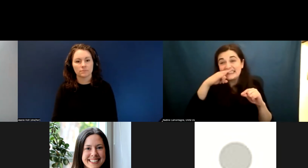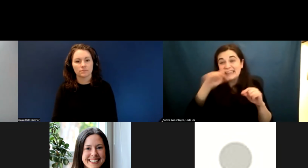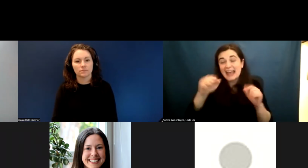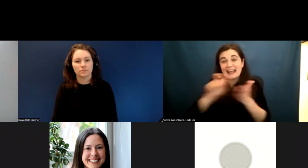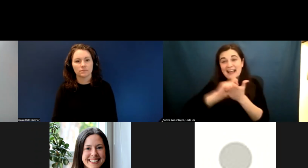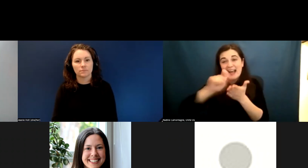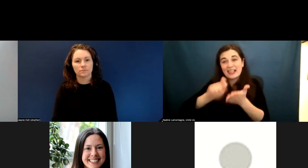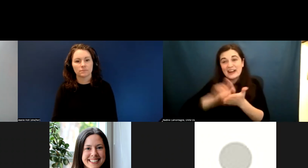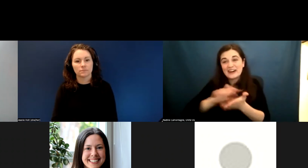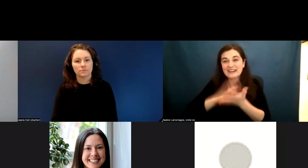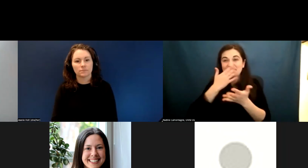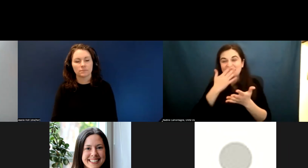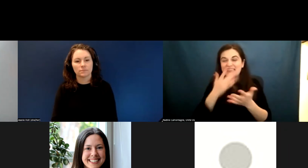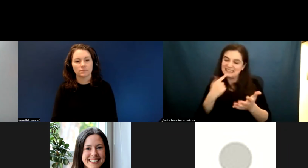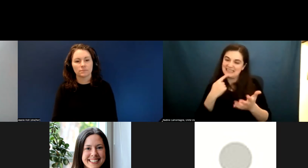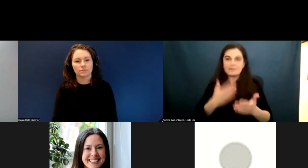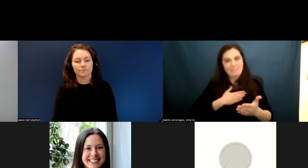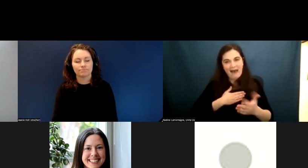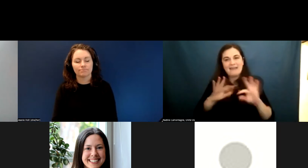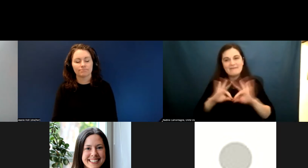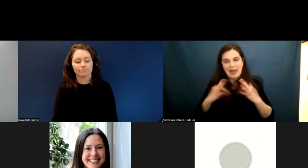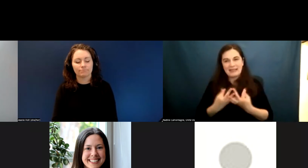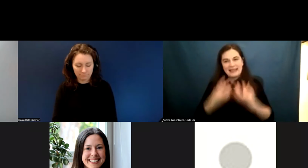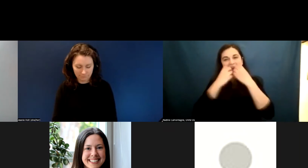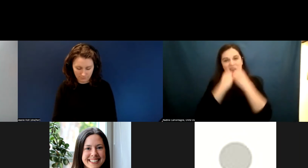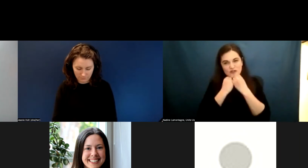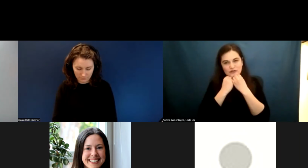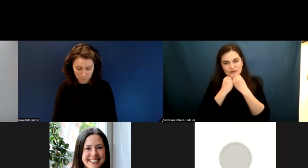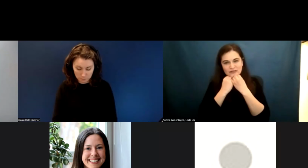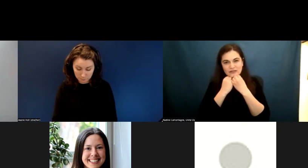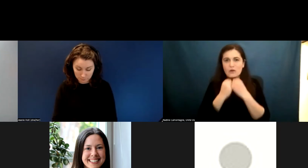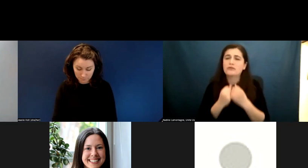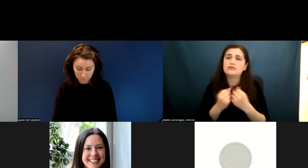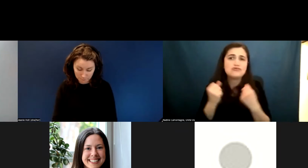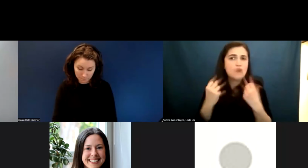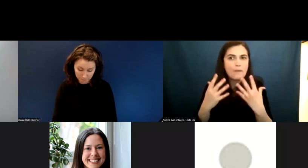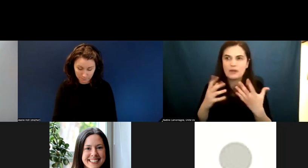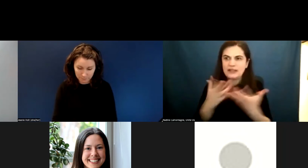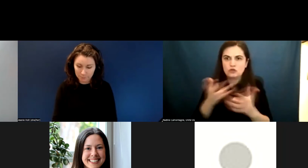saying that my family cares about immunization. So there are lots and lots of creative ways to get that attention.